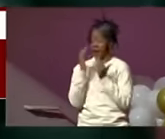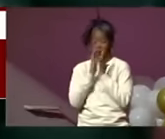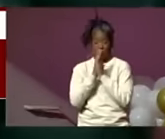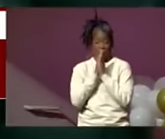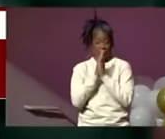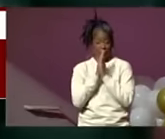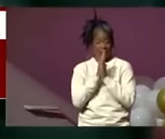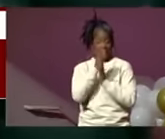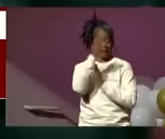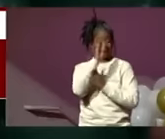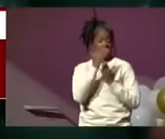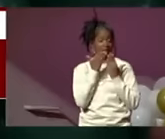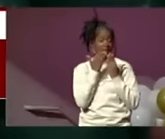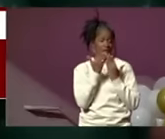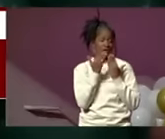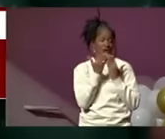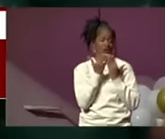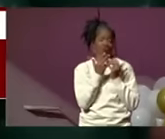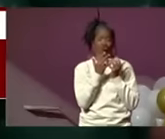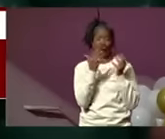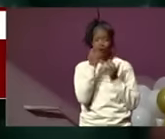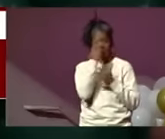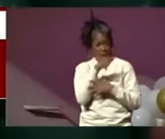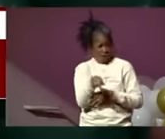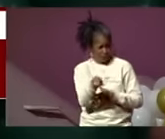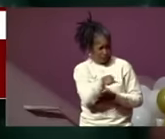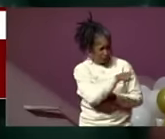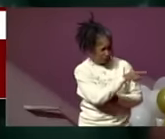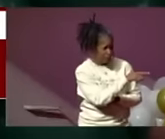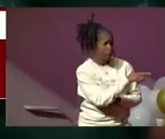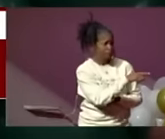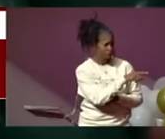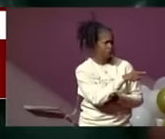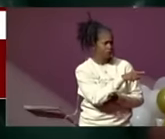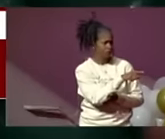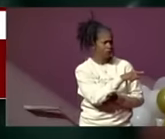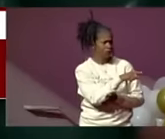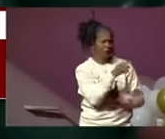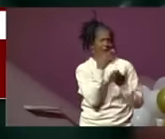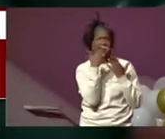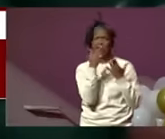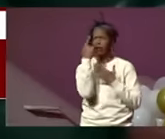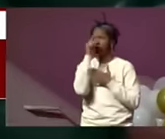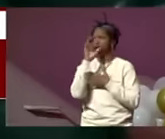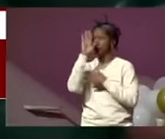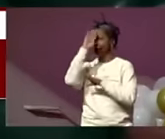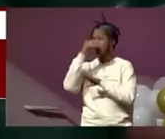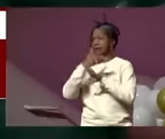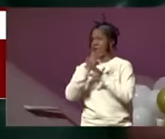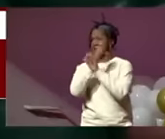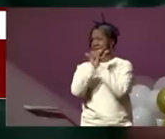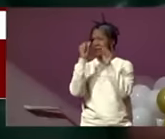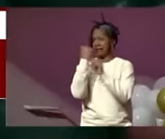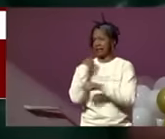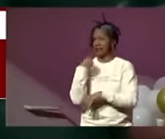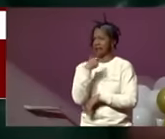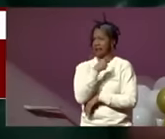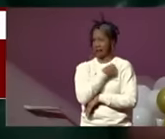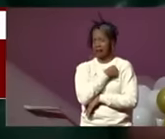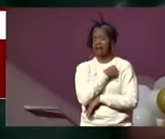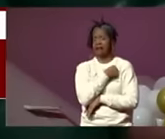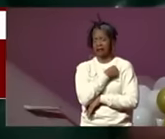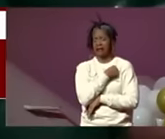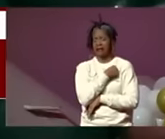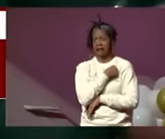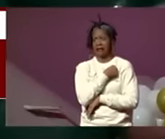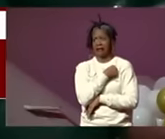you so much for new life in Christ. Thank you for a Savior who saves us from